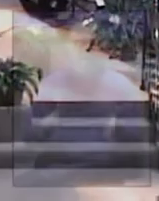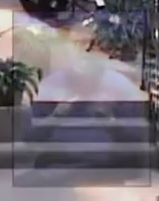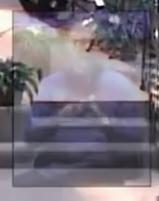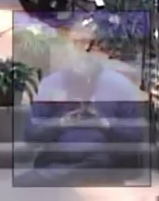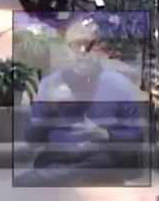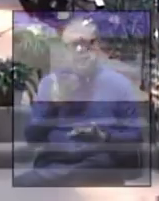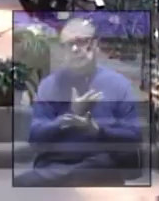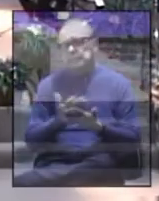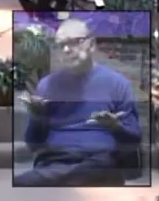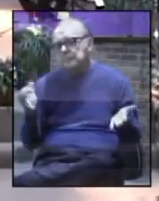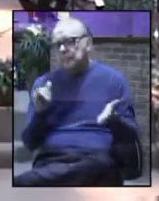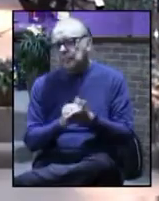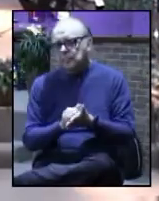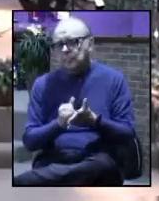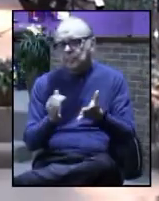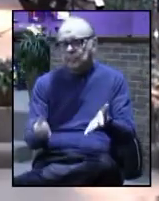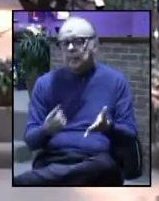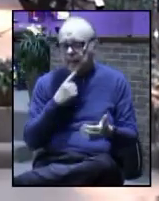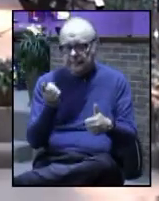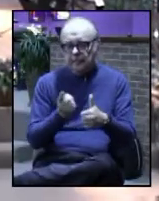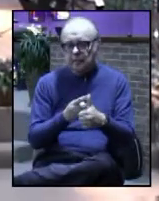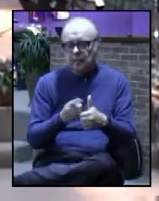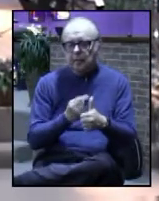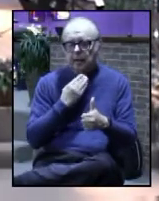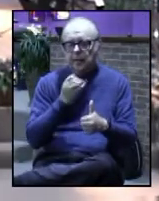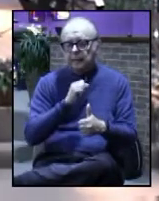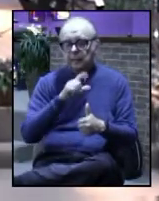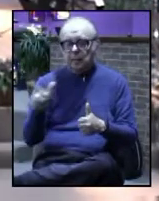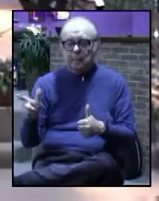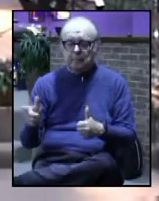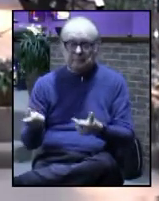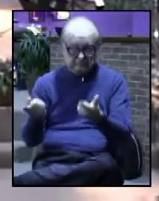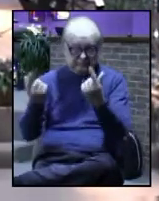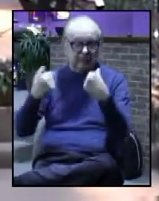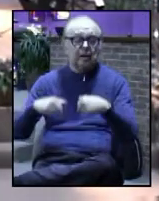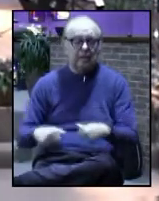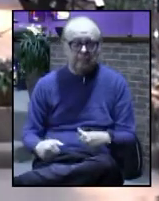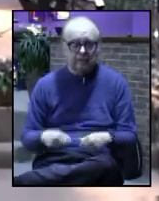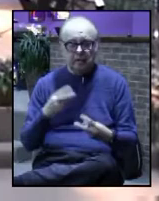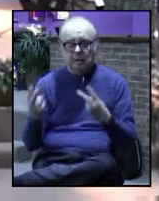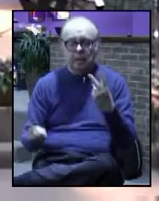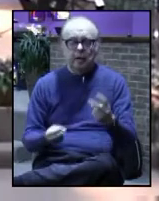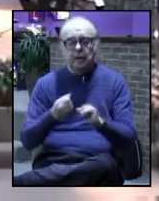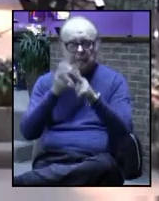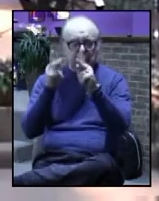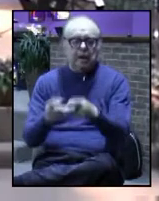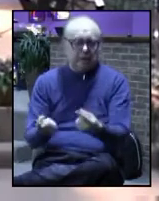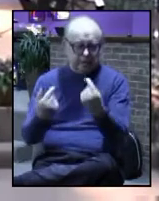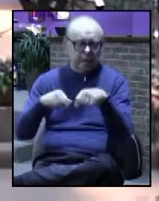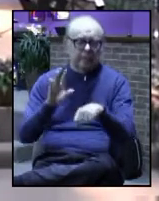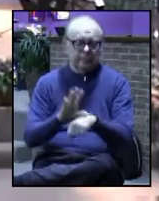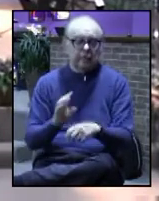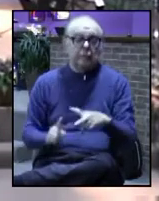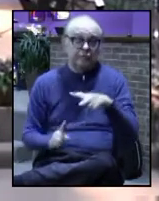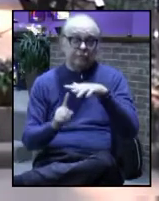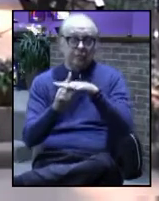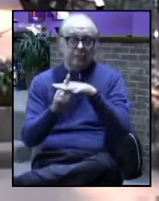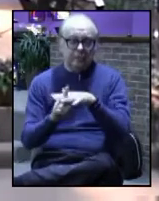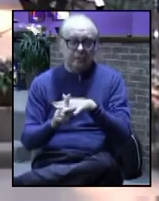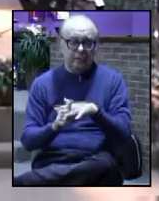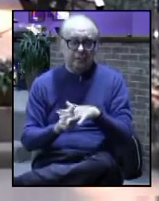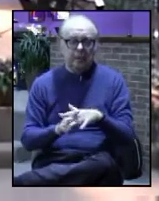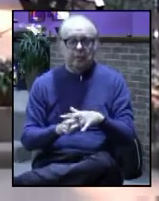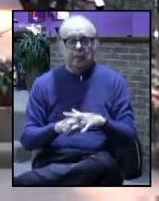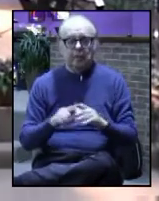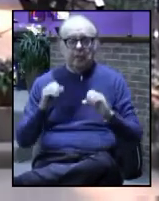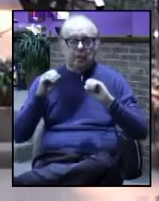One of the things that we want to say, first of all, thanks for all that have come, visitors and everyone that have showed up. I know the lights,